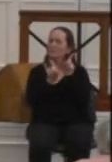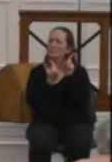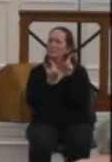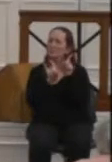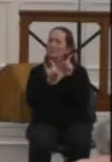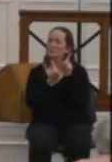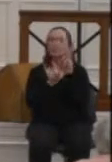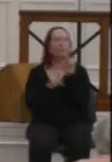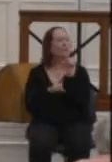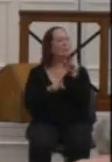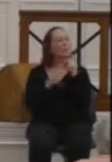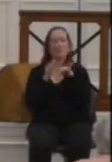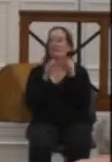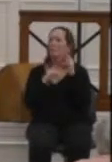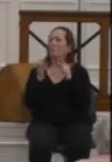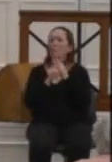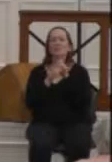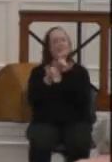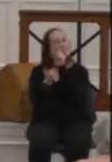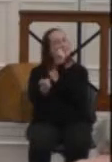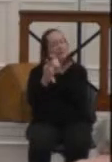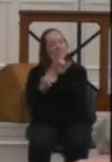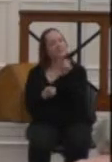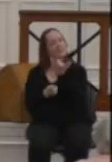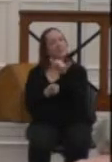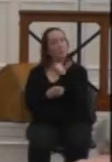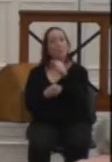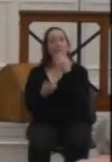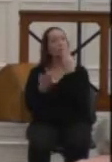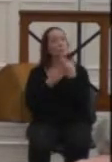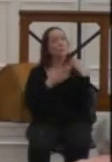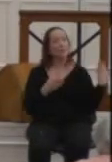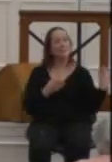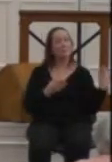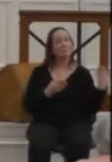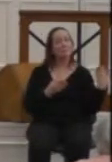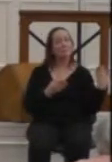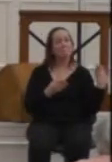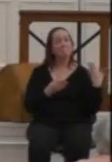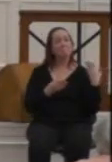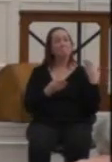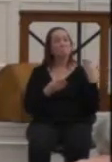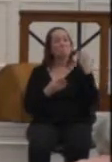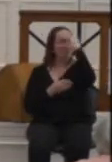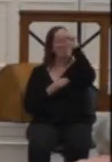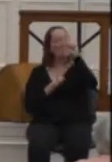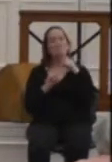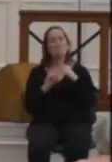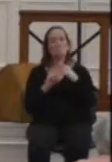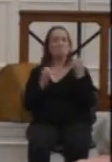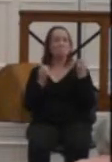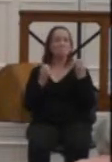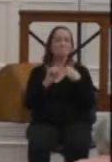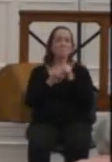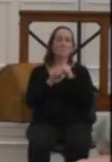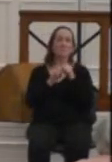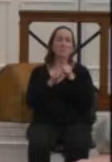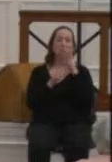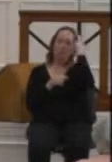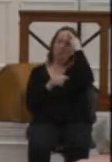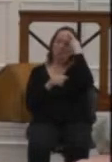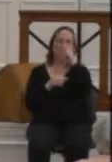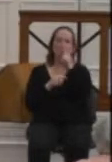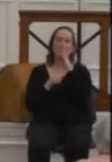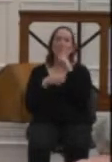you. And that's a good thing for a variety of reasons, which we aren't going to go into